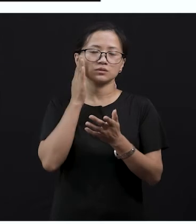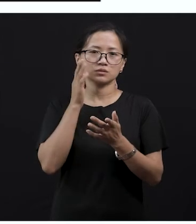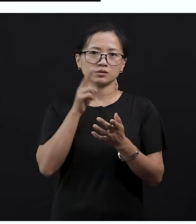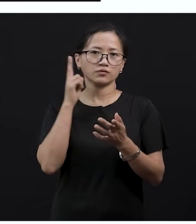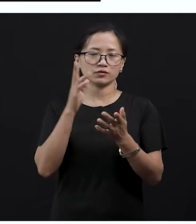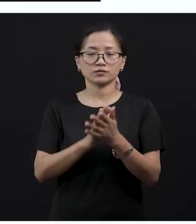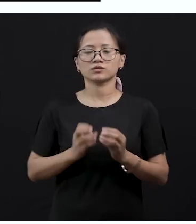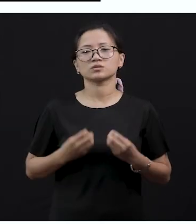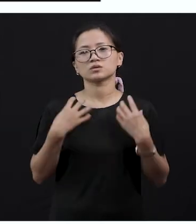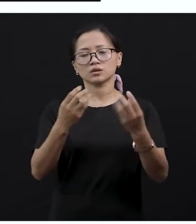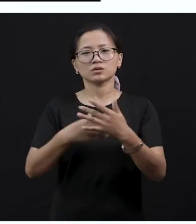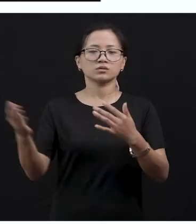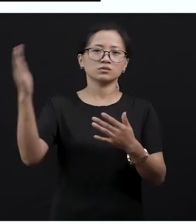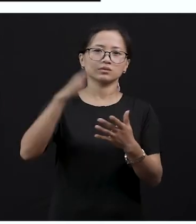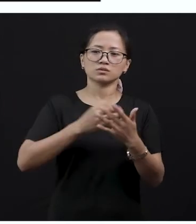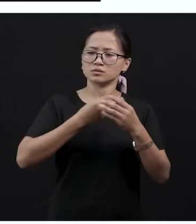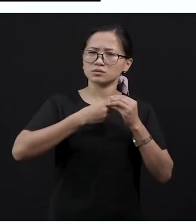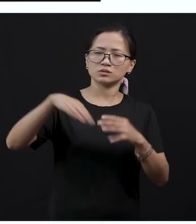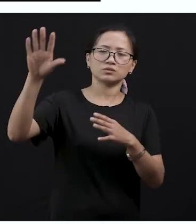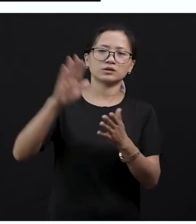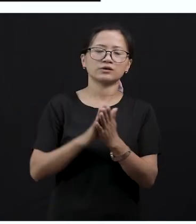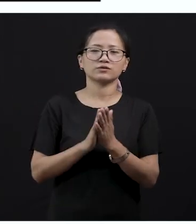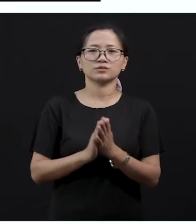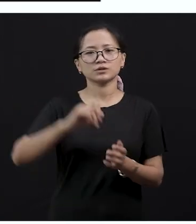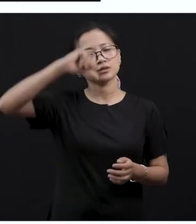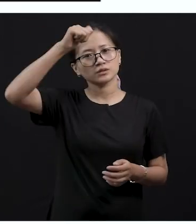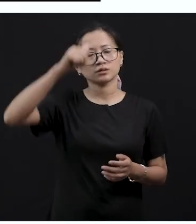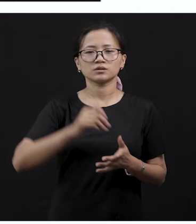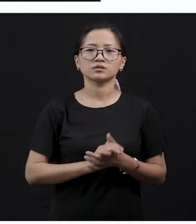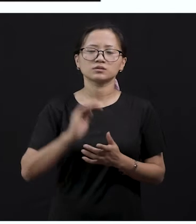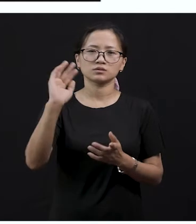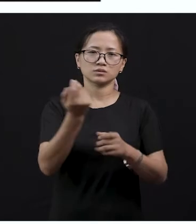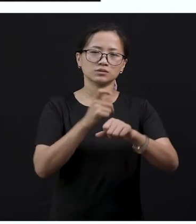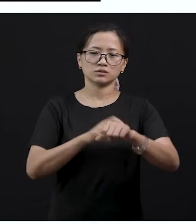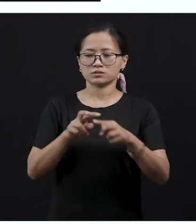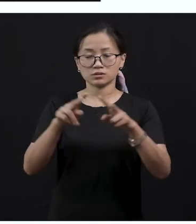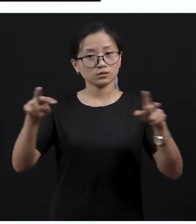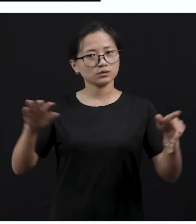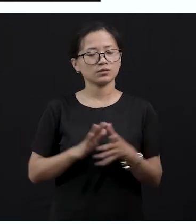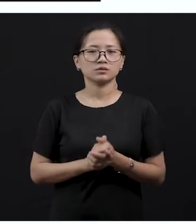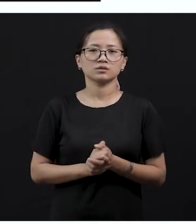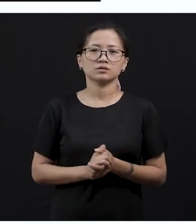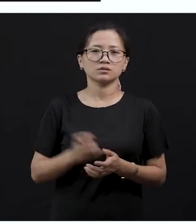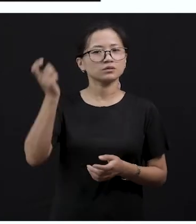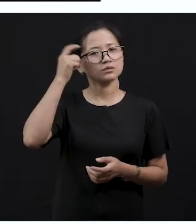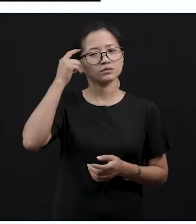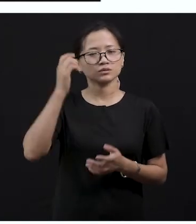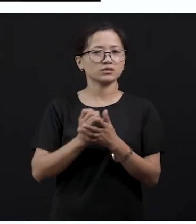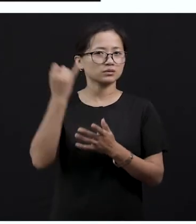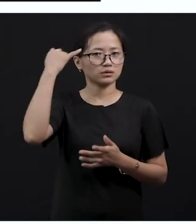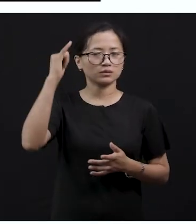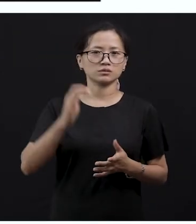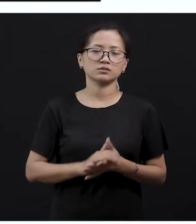Gandhi, he wanted the British to go away from India, right? So sometimes there was differences in their thoughts and